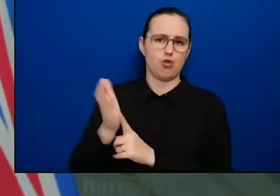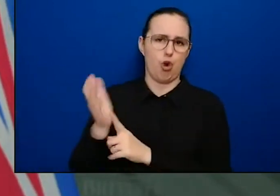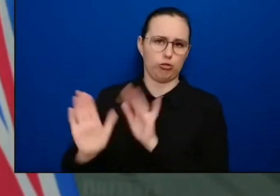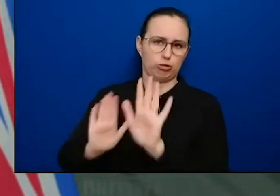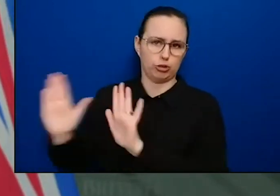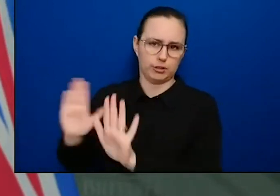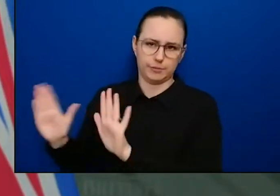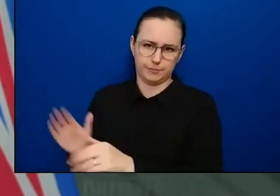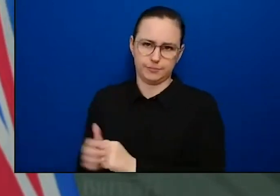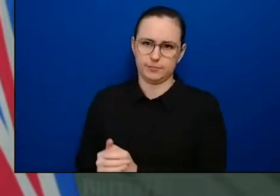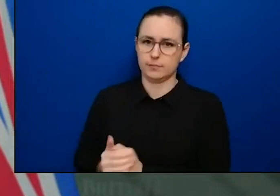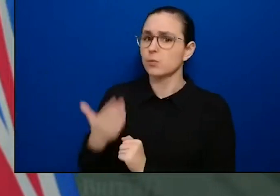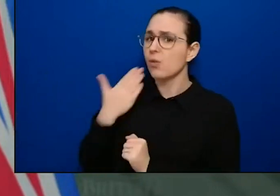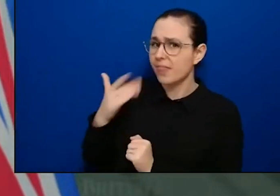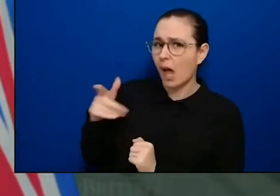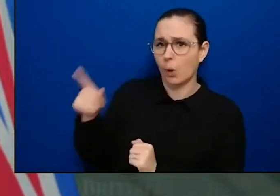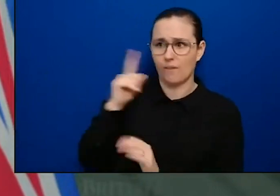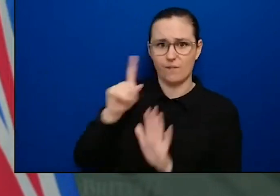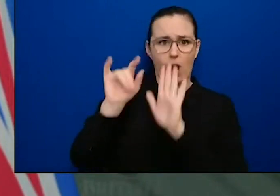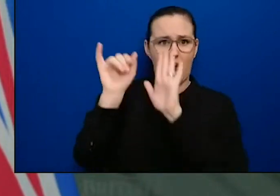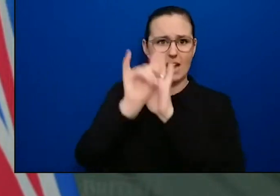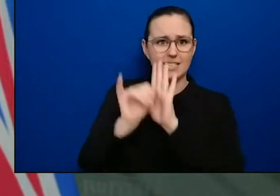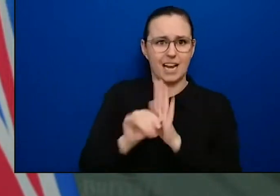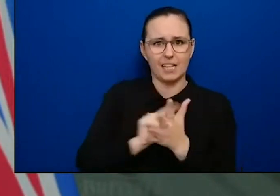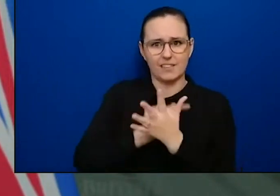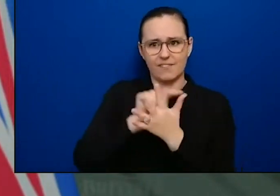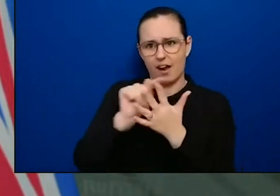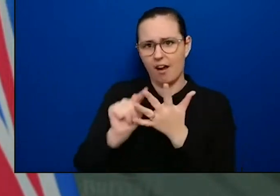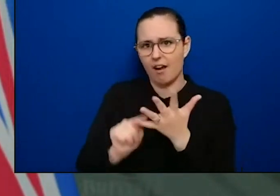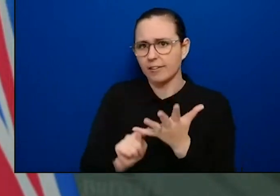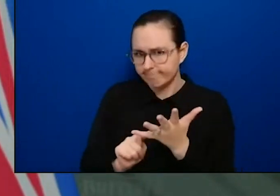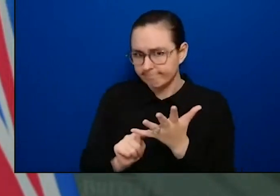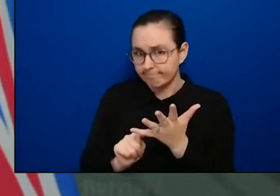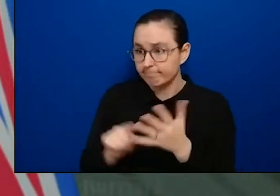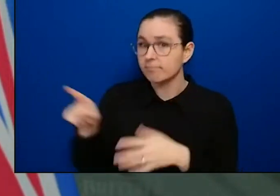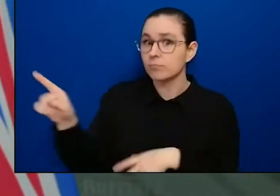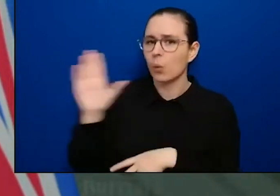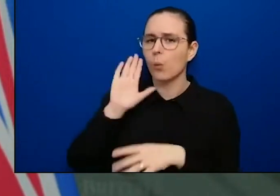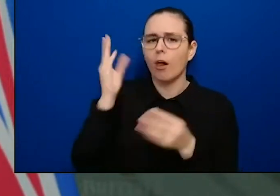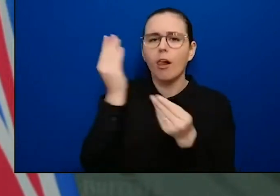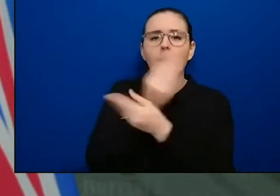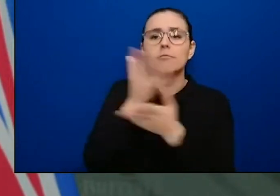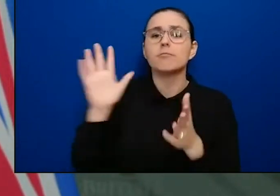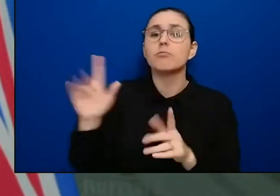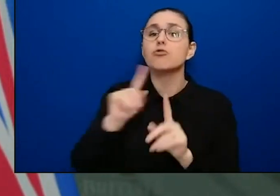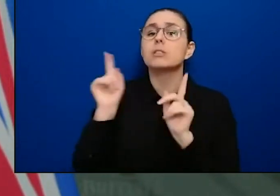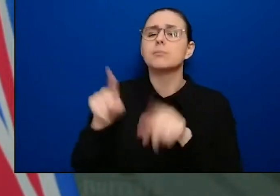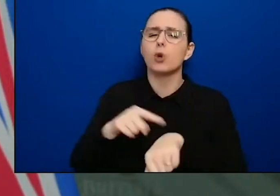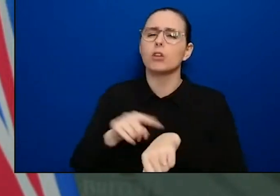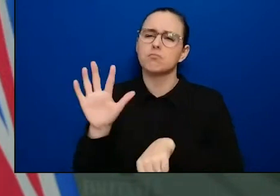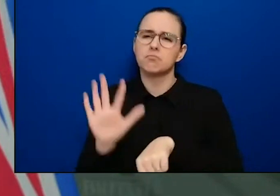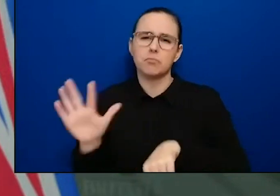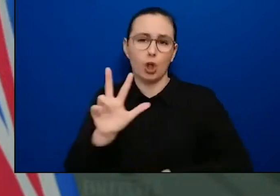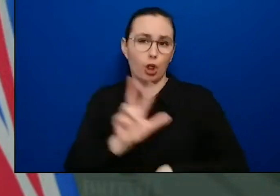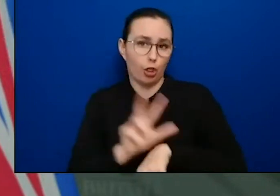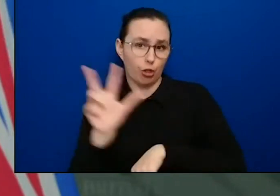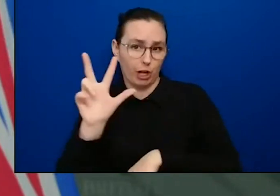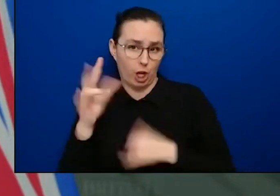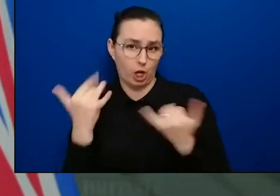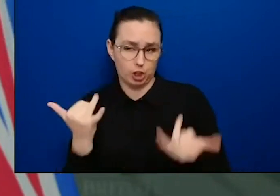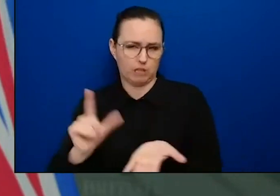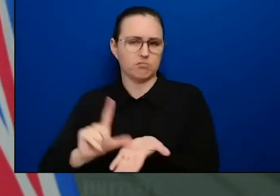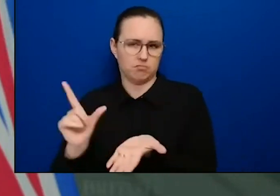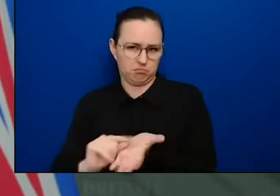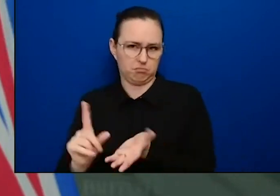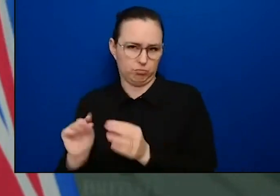will be releasing her own response as well, and that should come at approximately 3 o'clock. I can also report